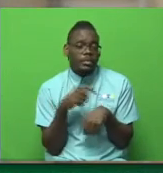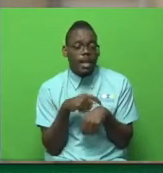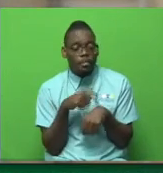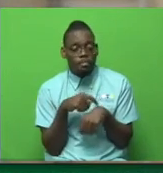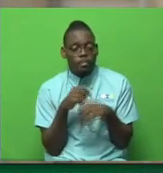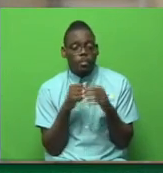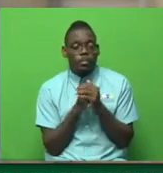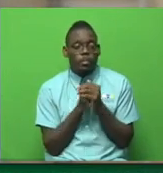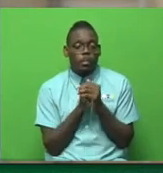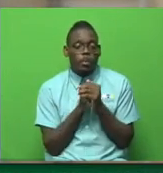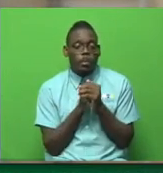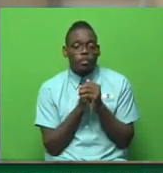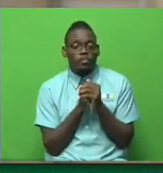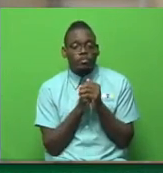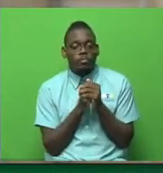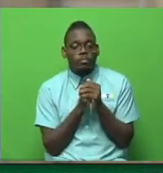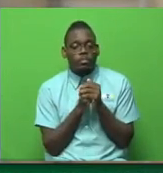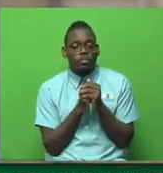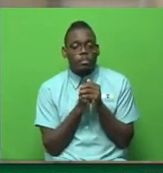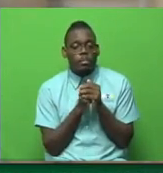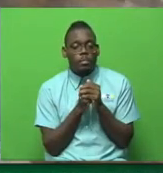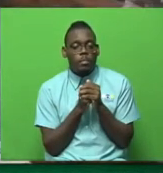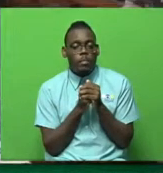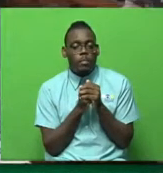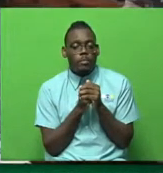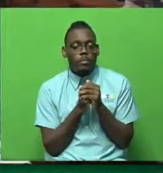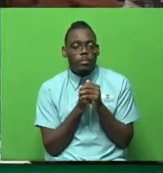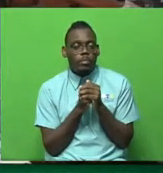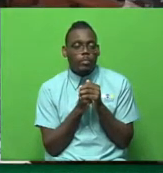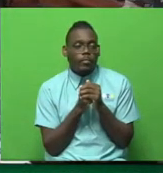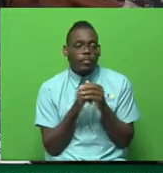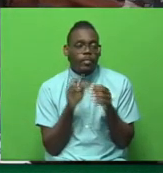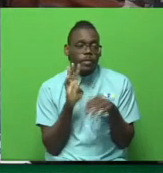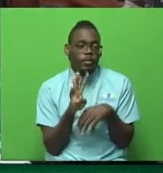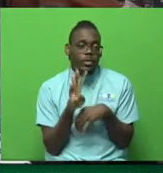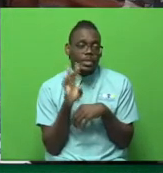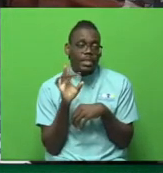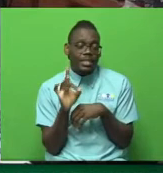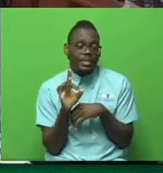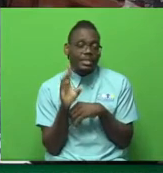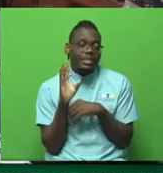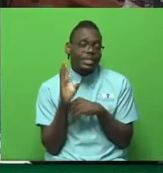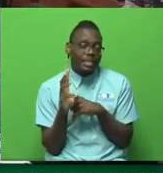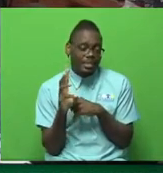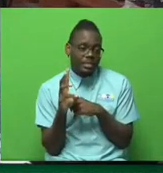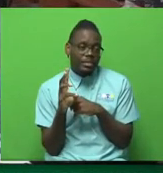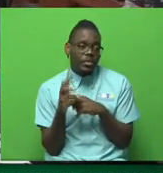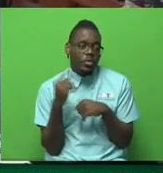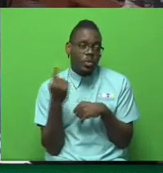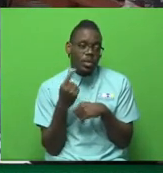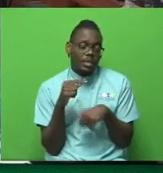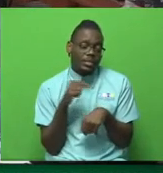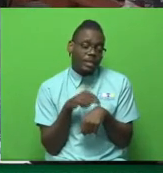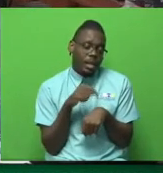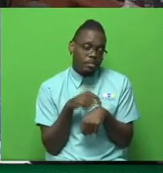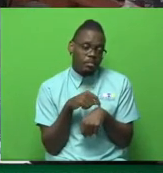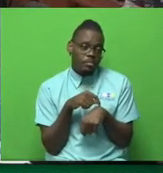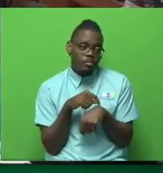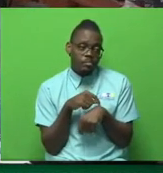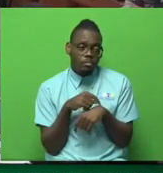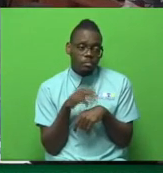48 6 and I will explain very briefly the only time a member can bring issues of character